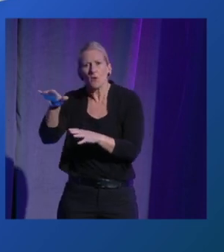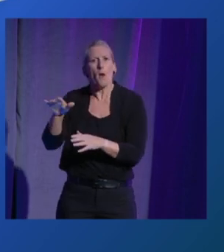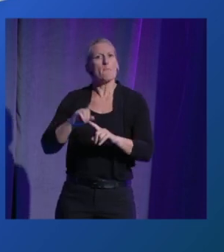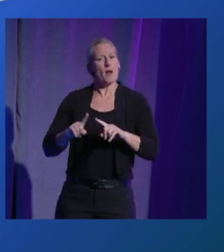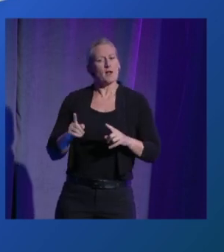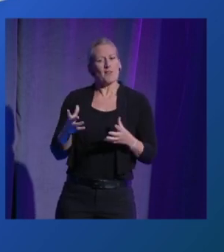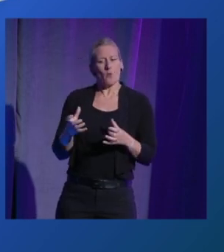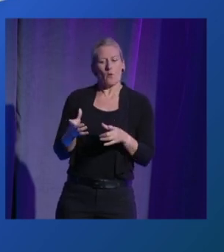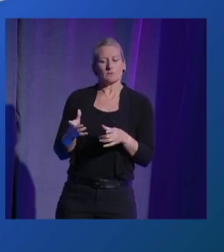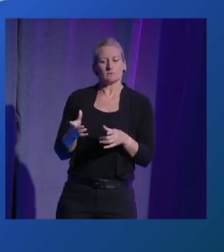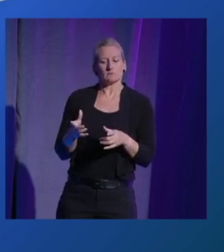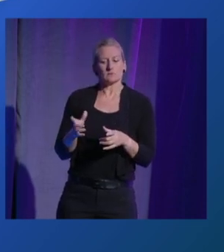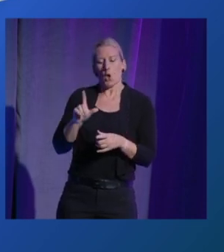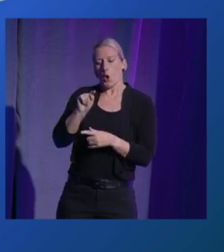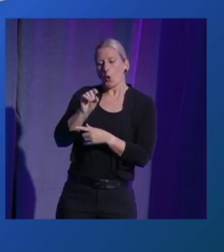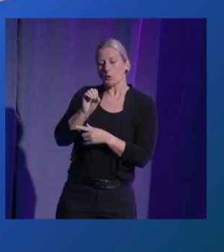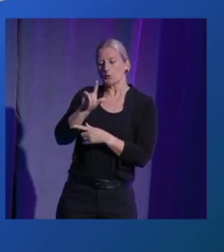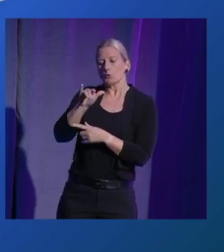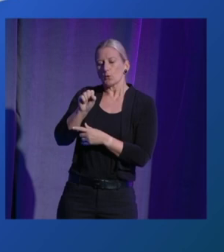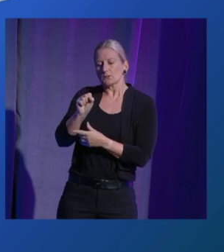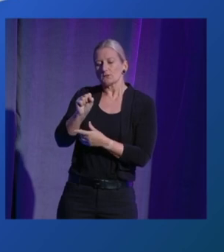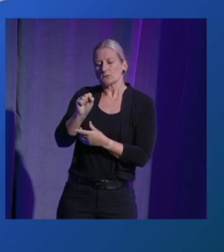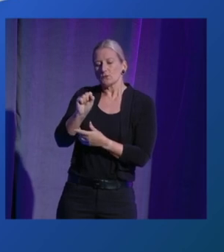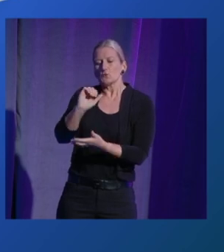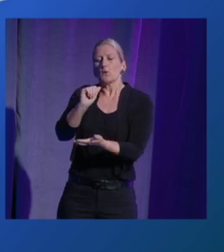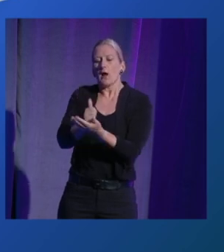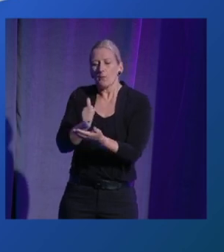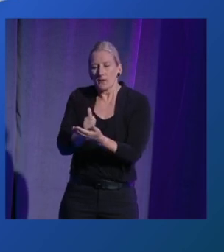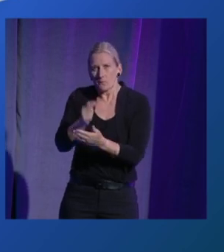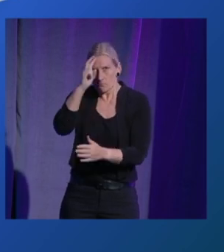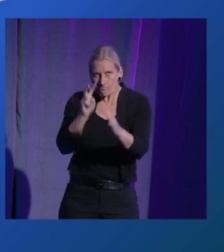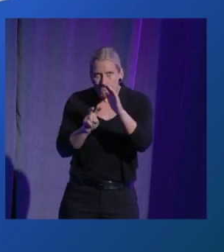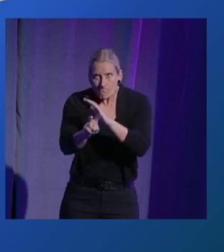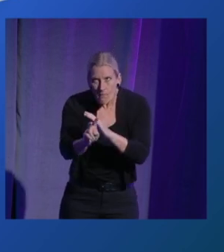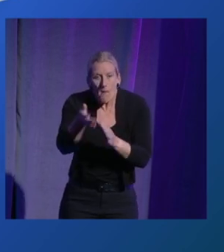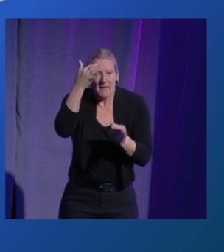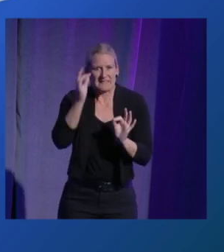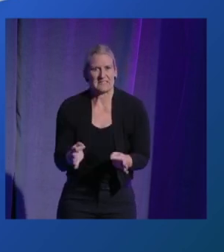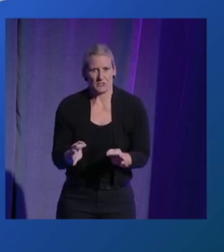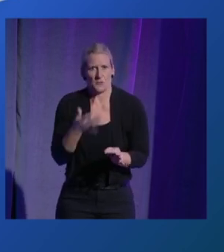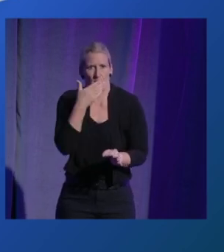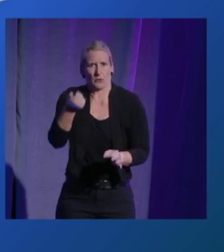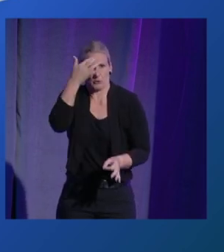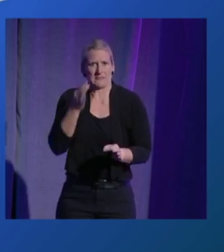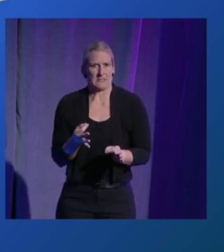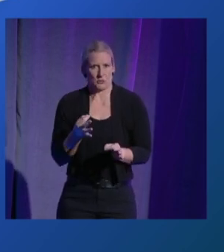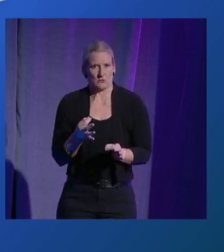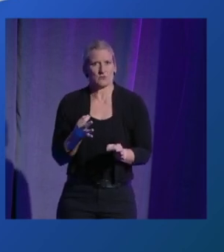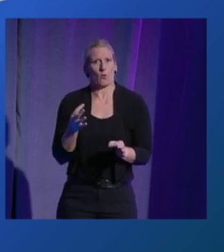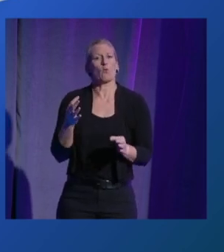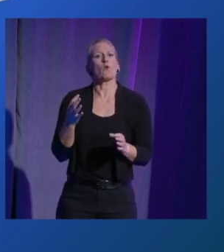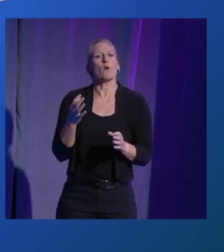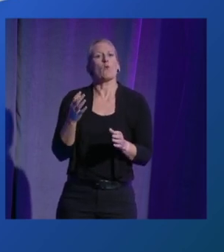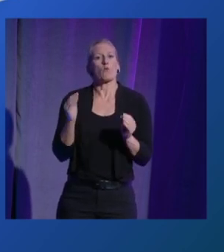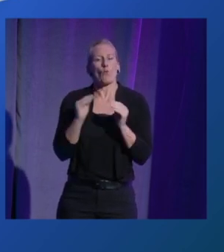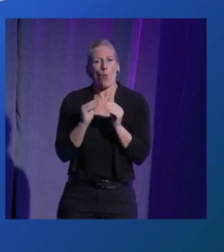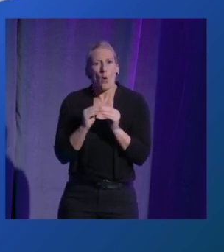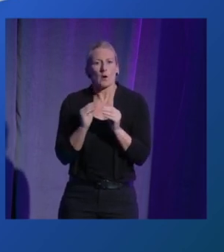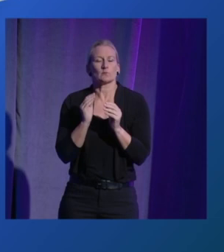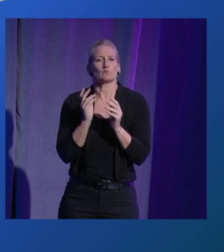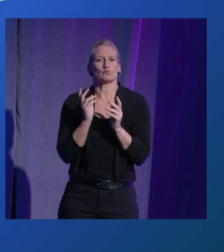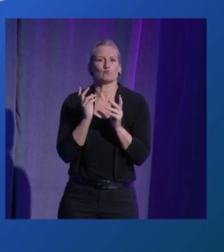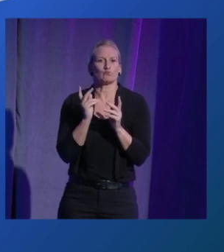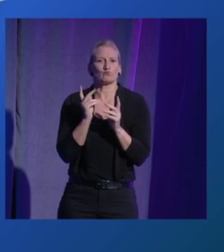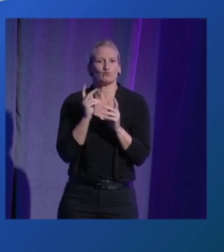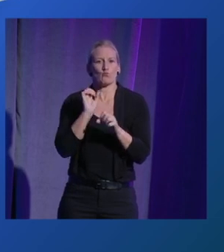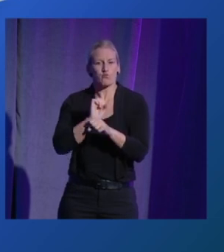decisions how do they turn that data into helping them make decisions to have higher productivity on their operation because they're running their operation I